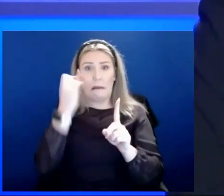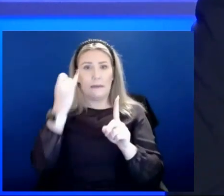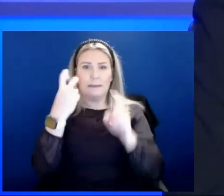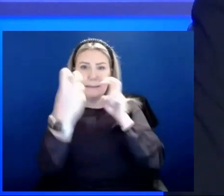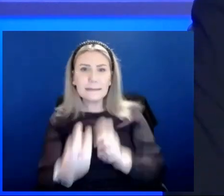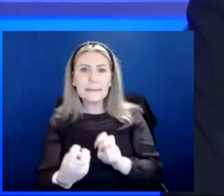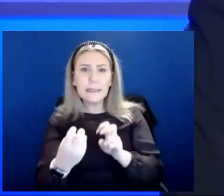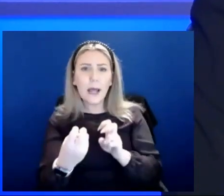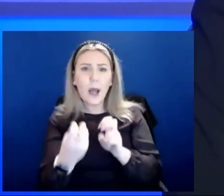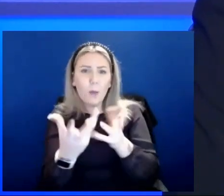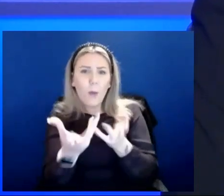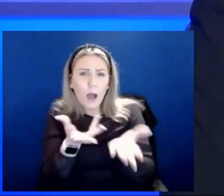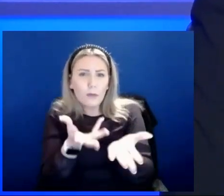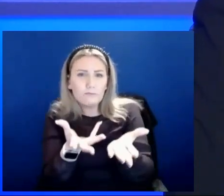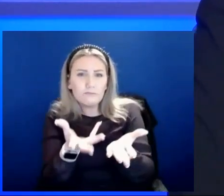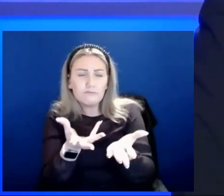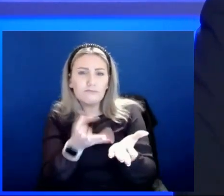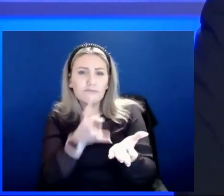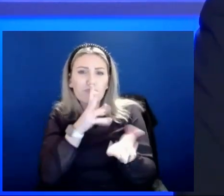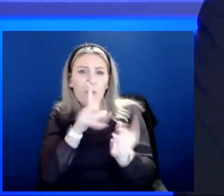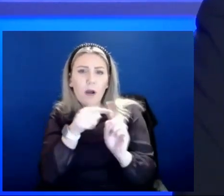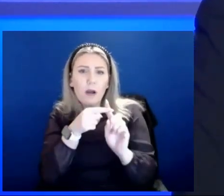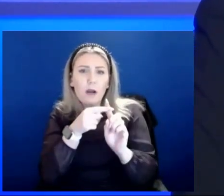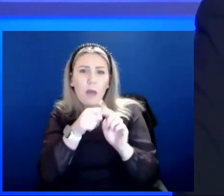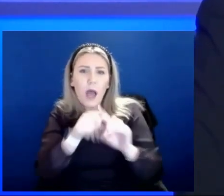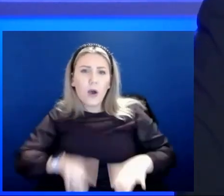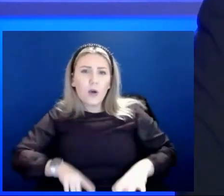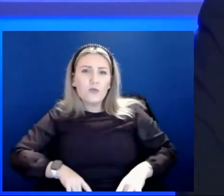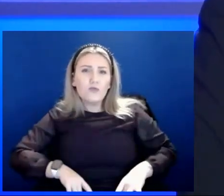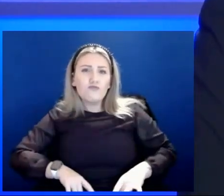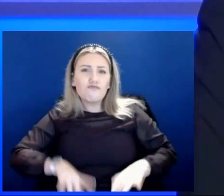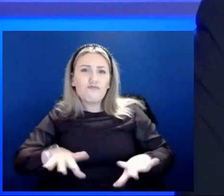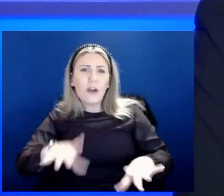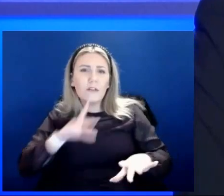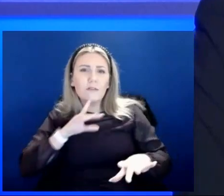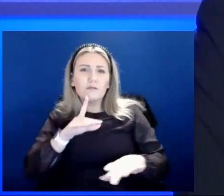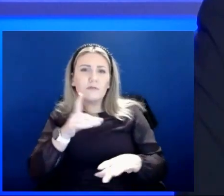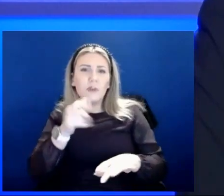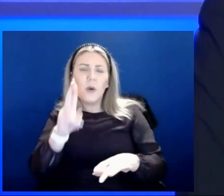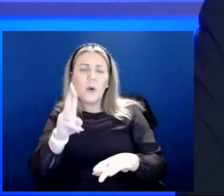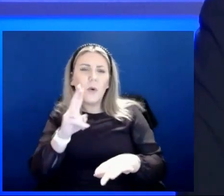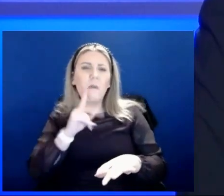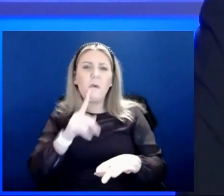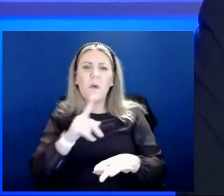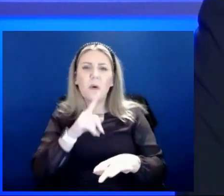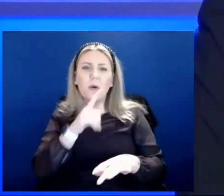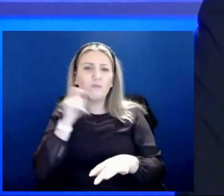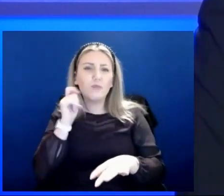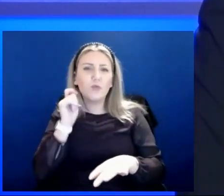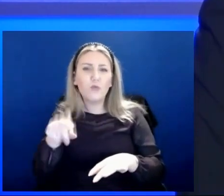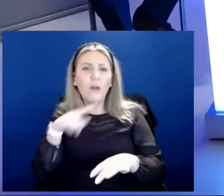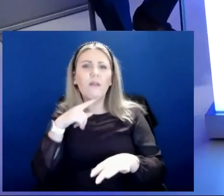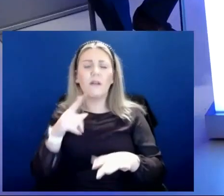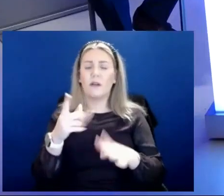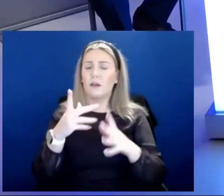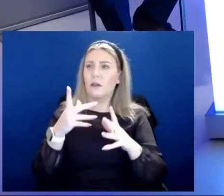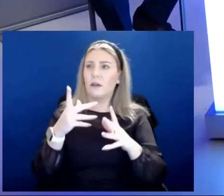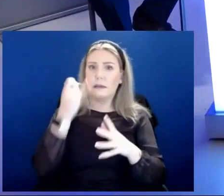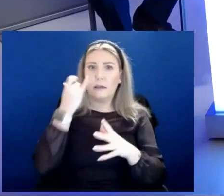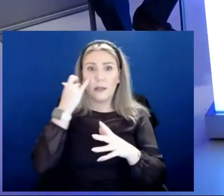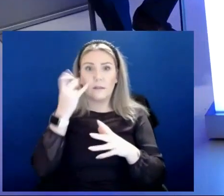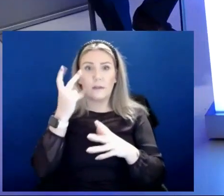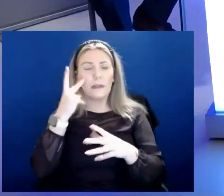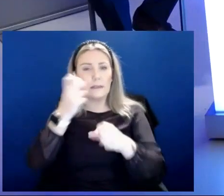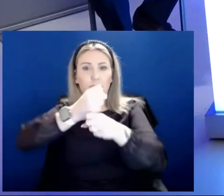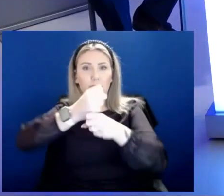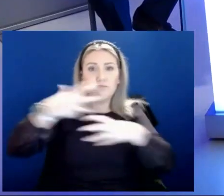about Ukraine, Russia. It's just not. But if they were to see an explosion go off and go, what is that? It's not easy to try to